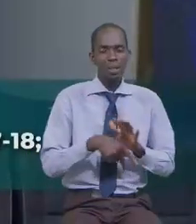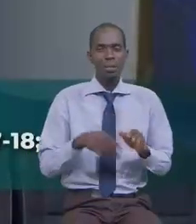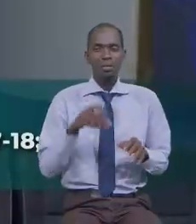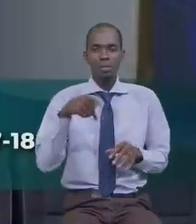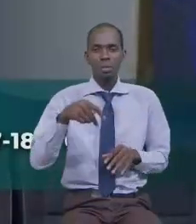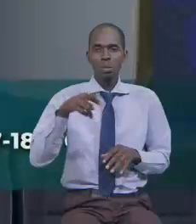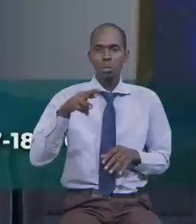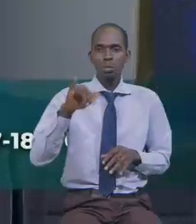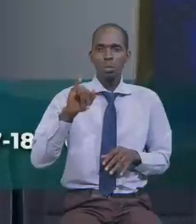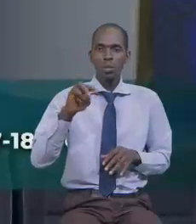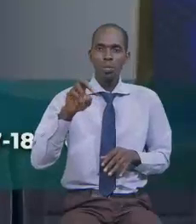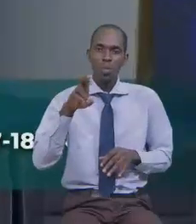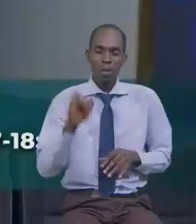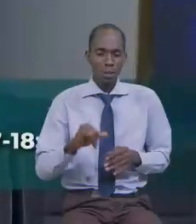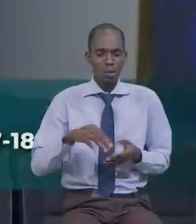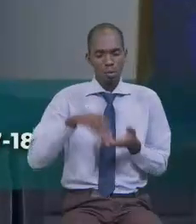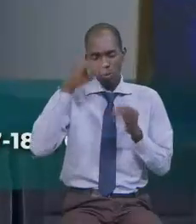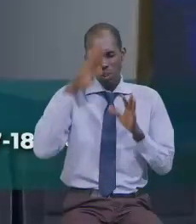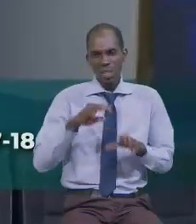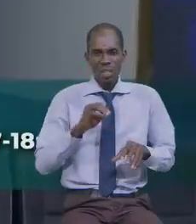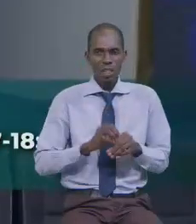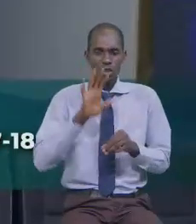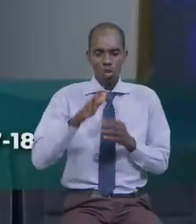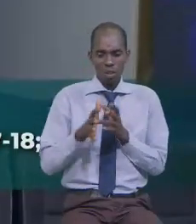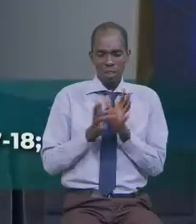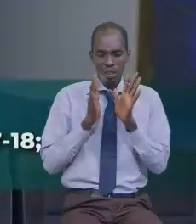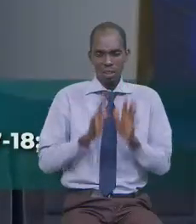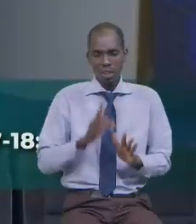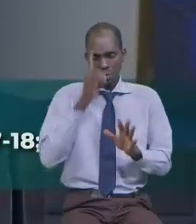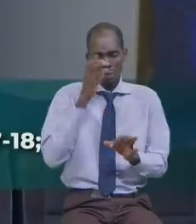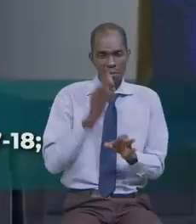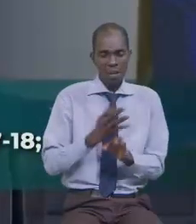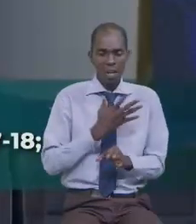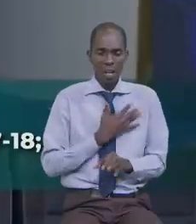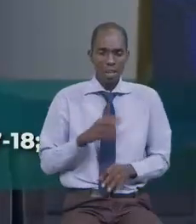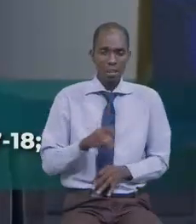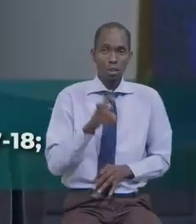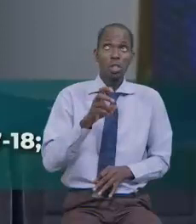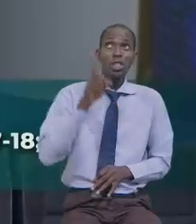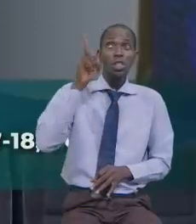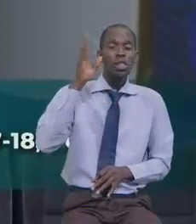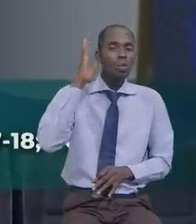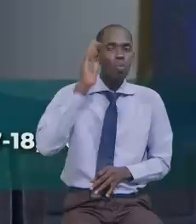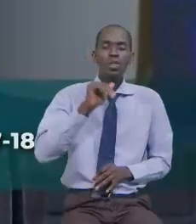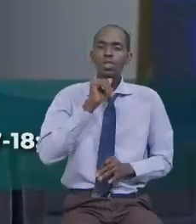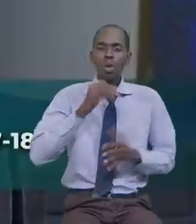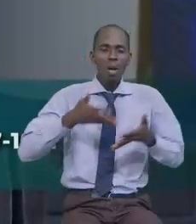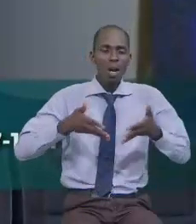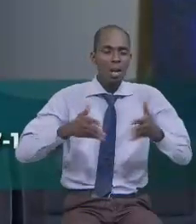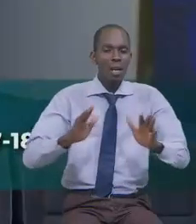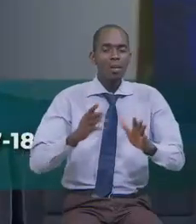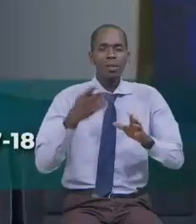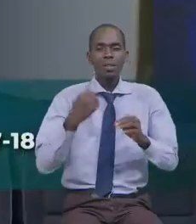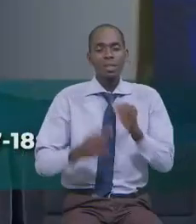journey, it's not going to give you an exam, a test. It's not going to allow a temptation that only